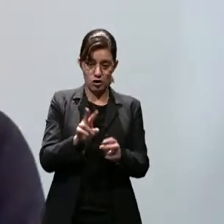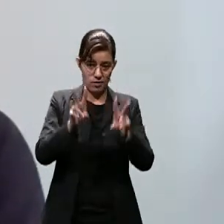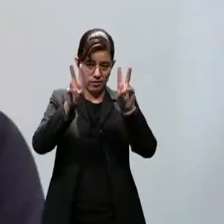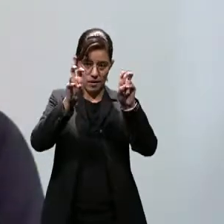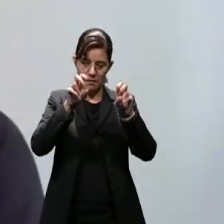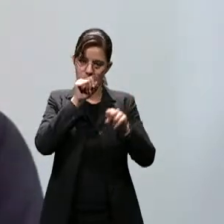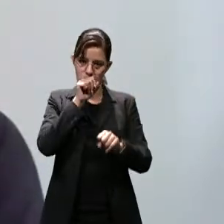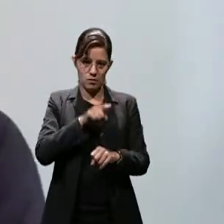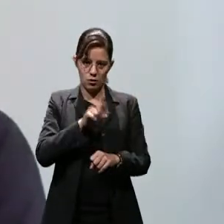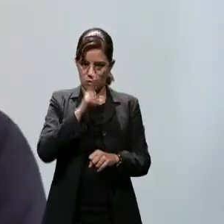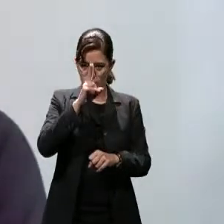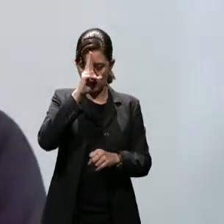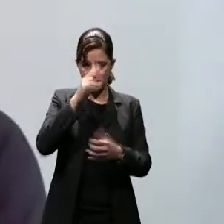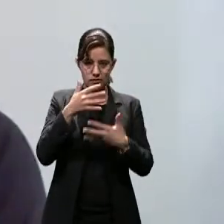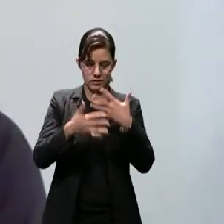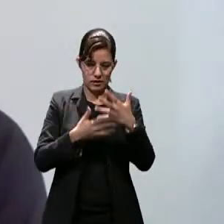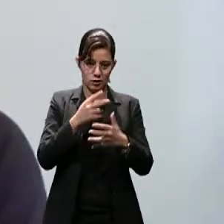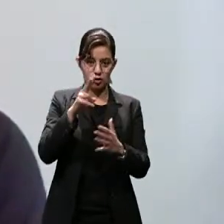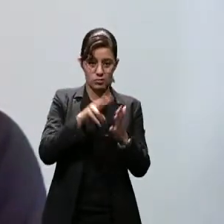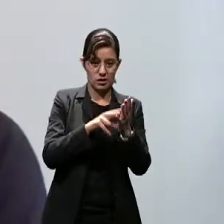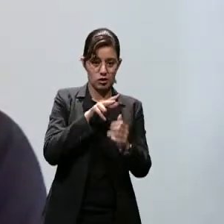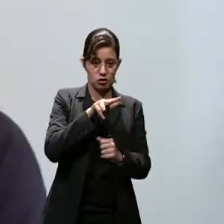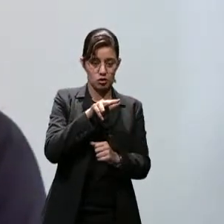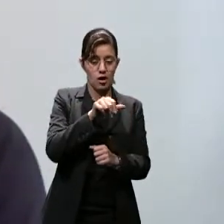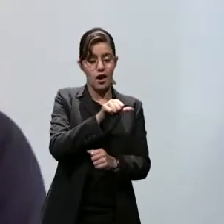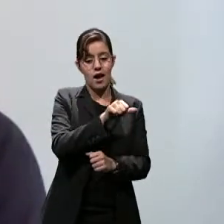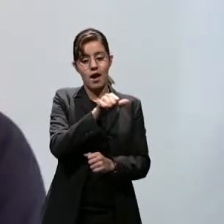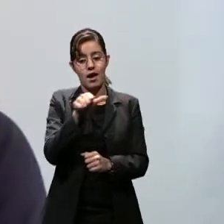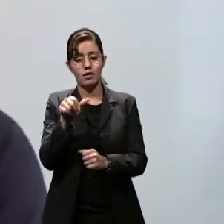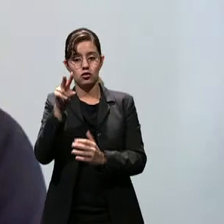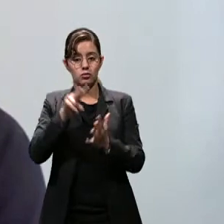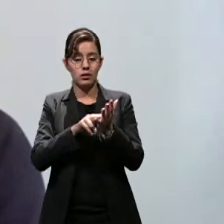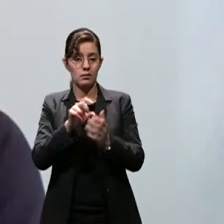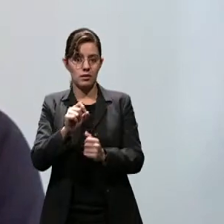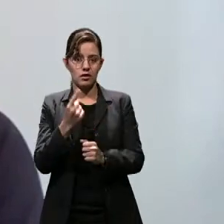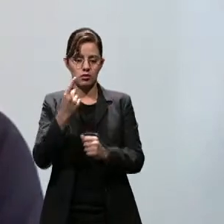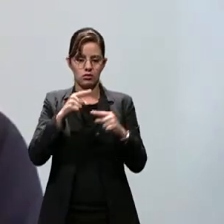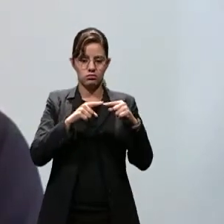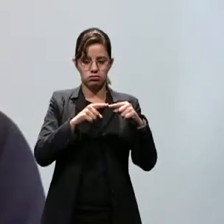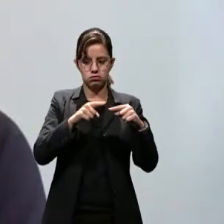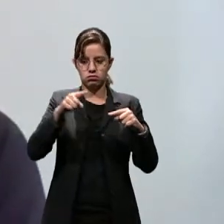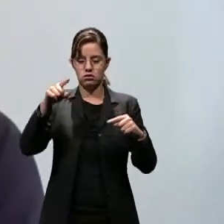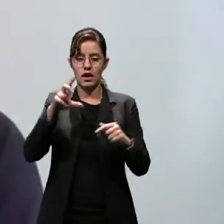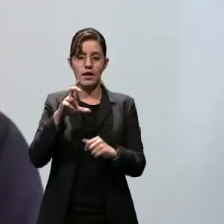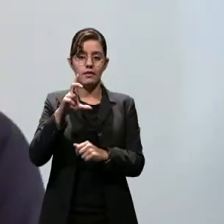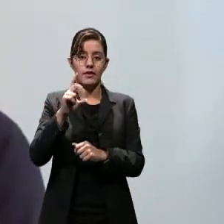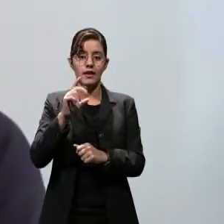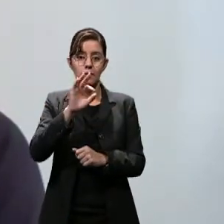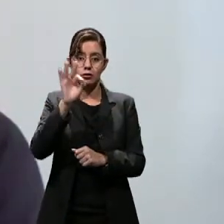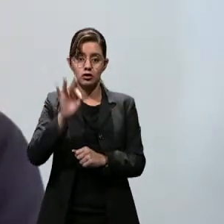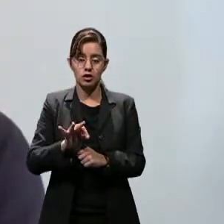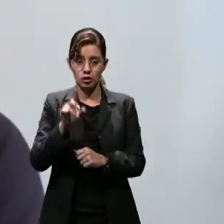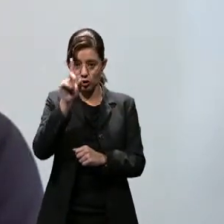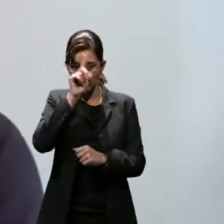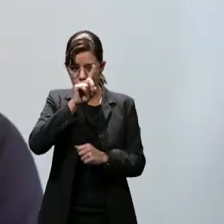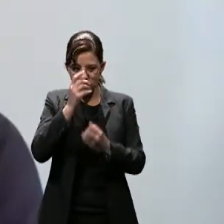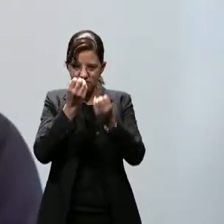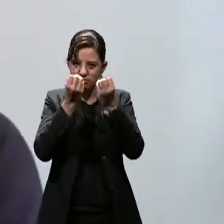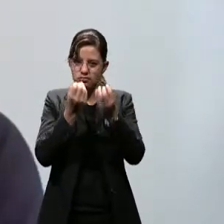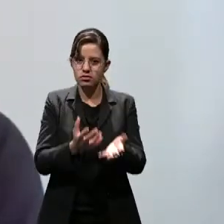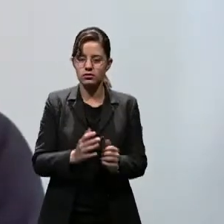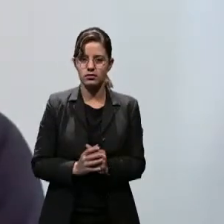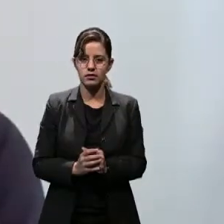In 2018, it has gone to 30% in 2021. And this shows us